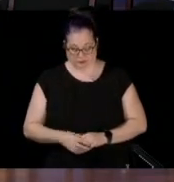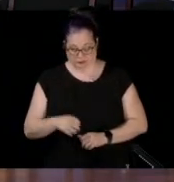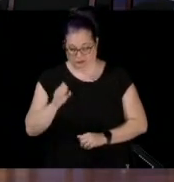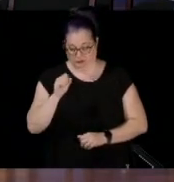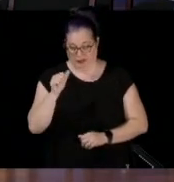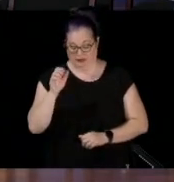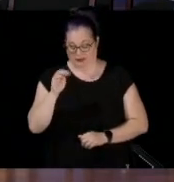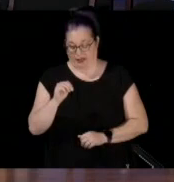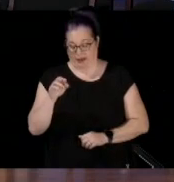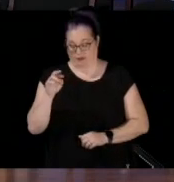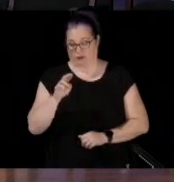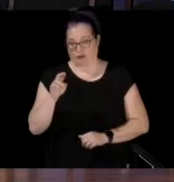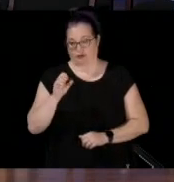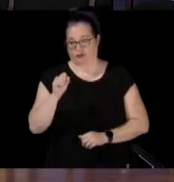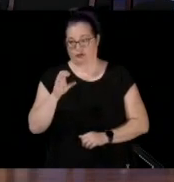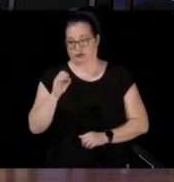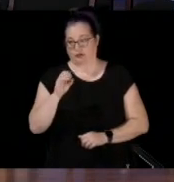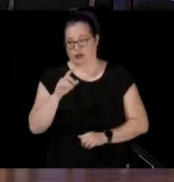Sam Richard Scott.